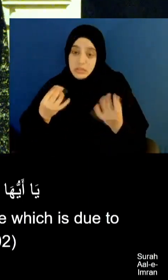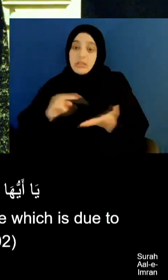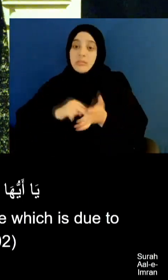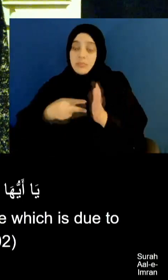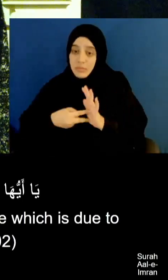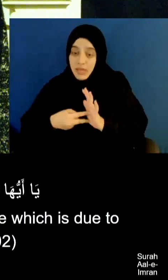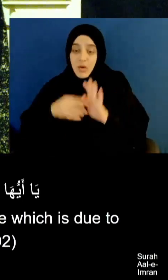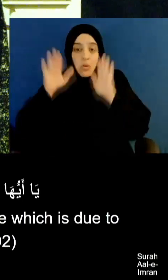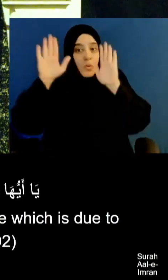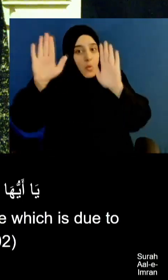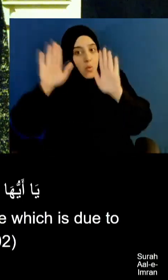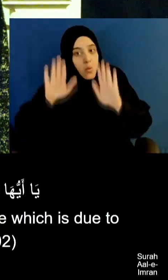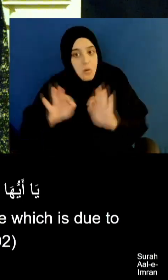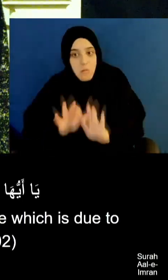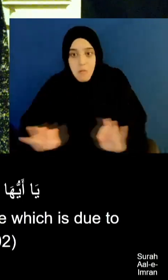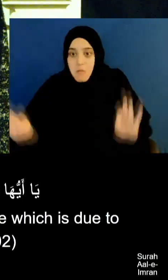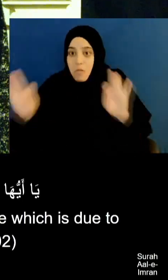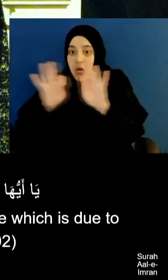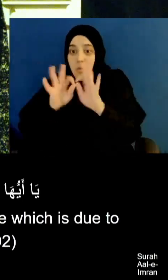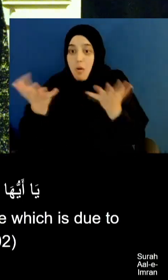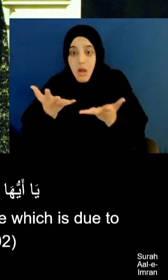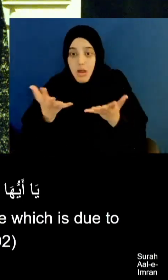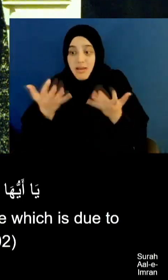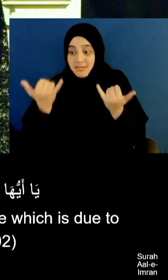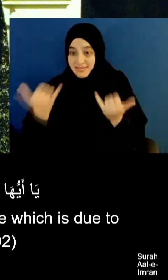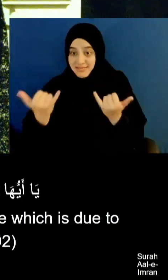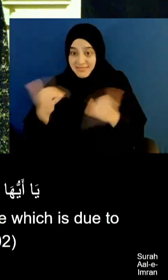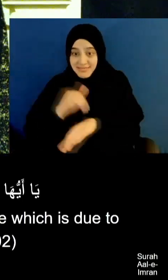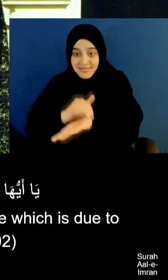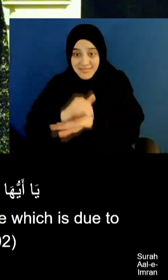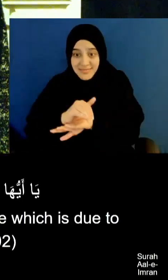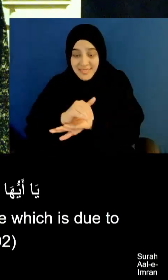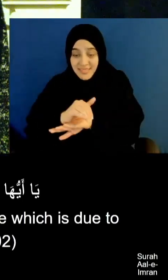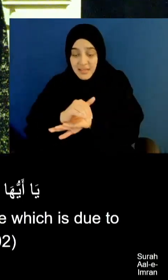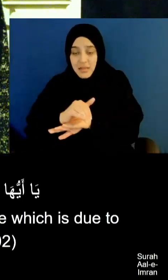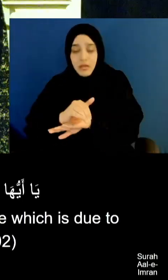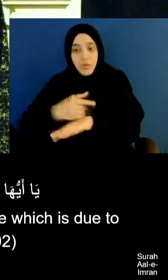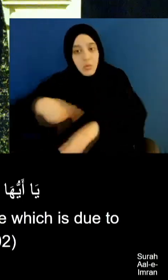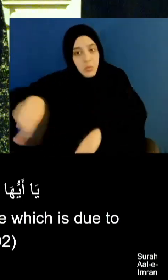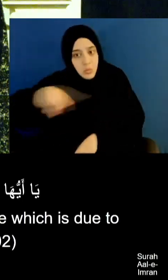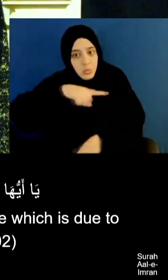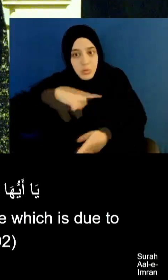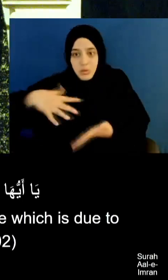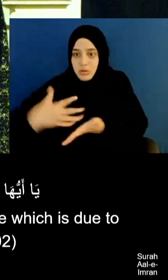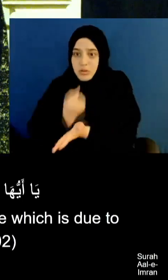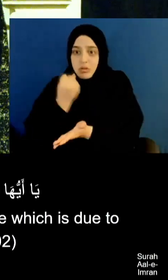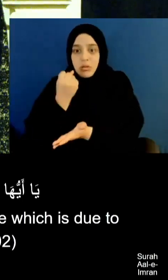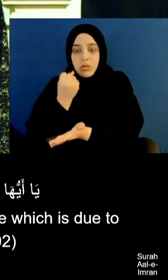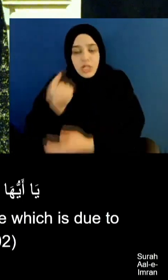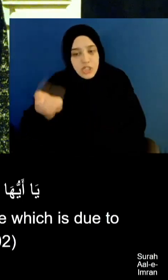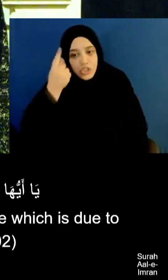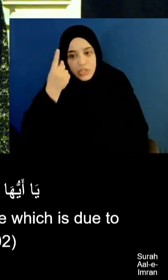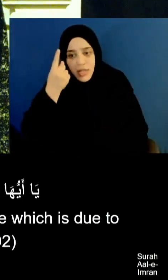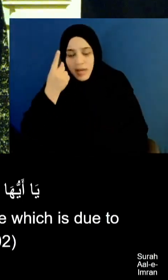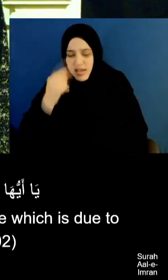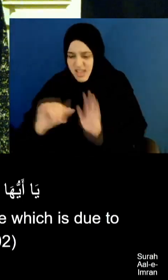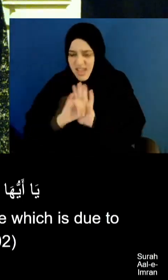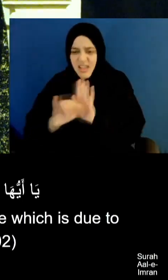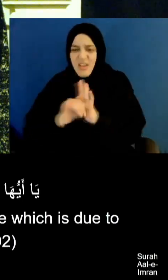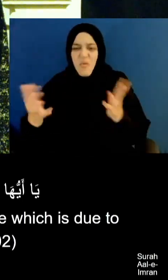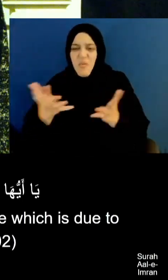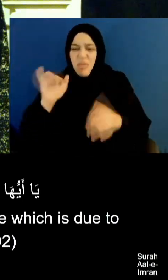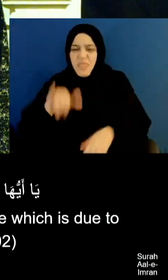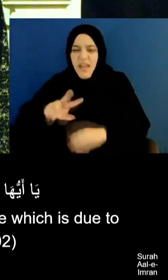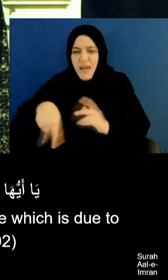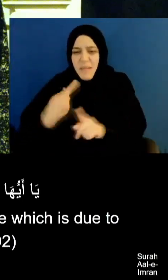tonight to understand what an identity is all about from